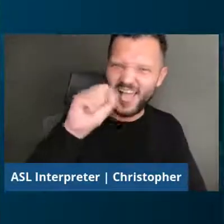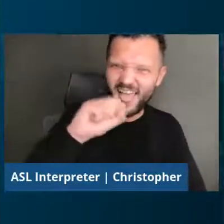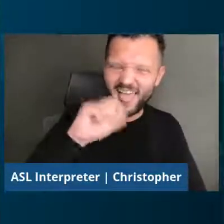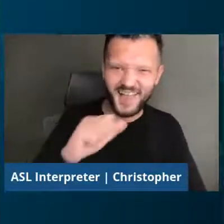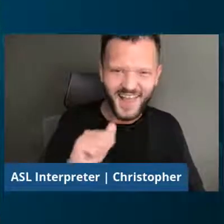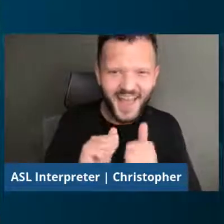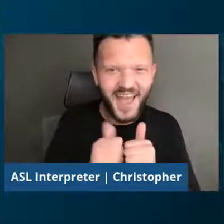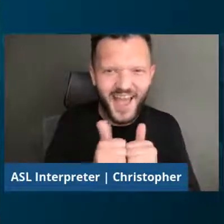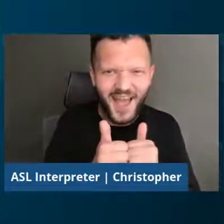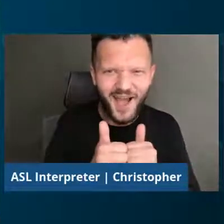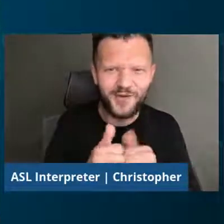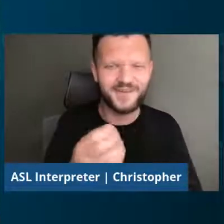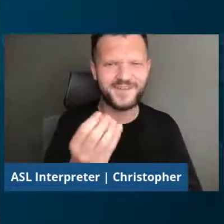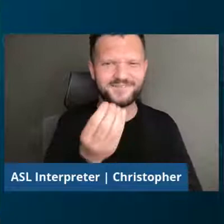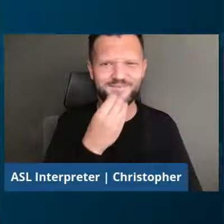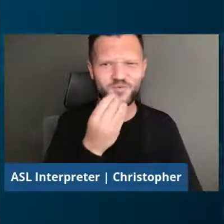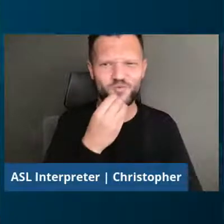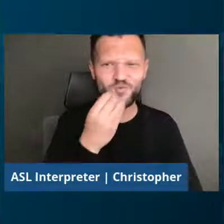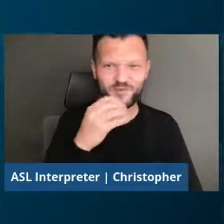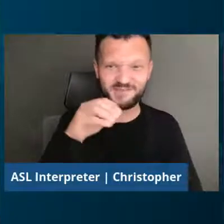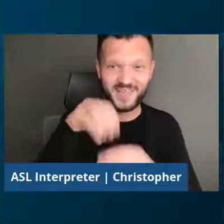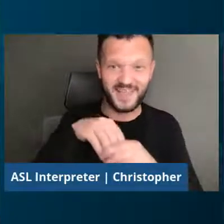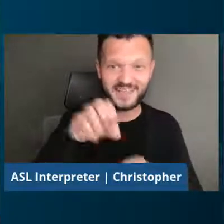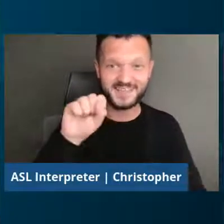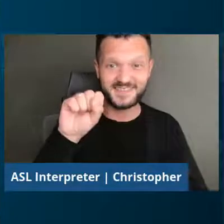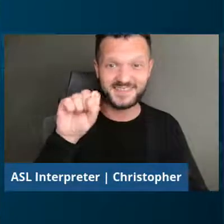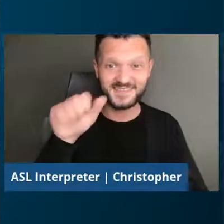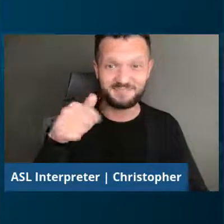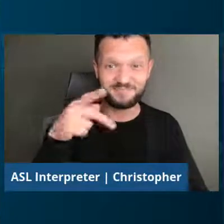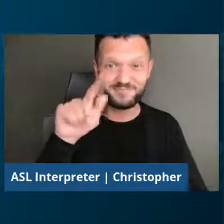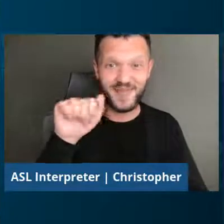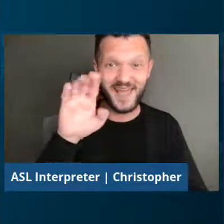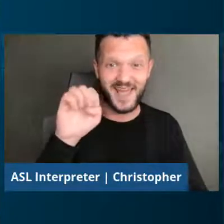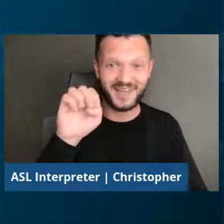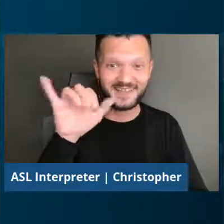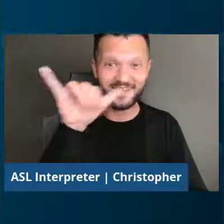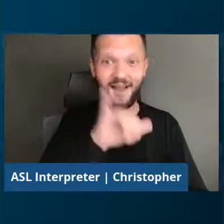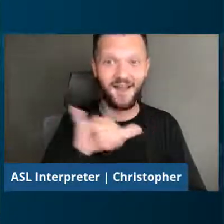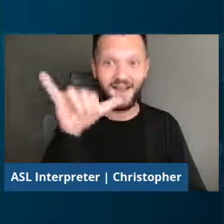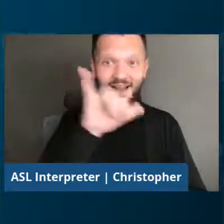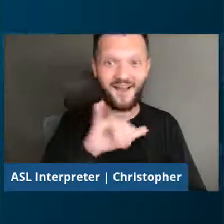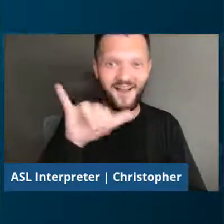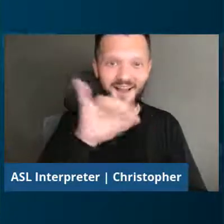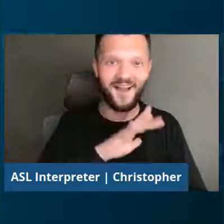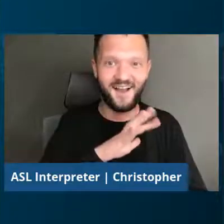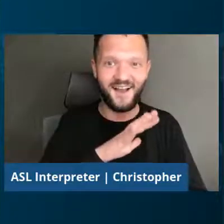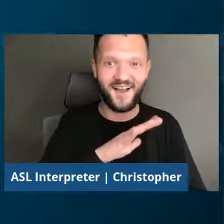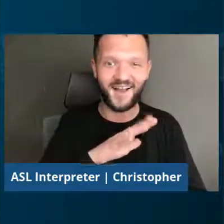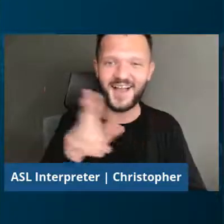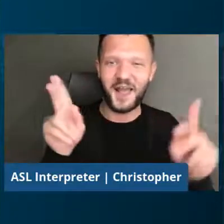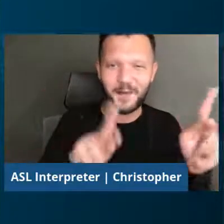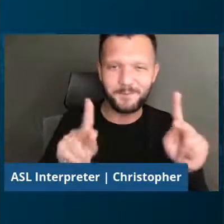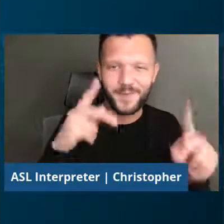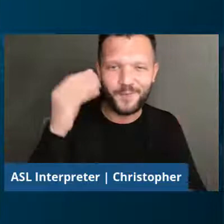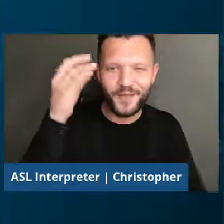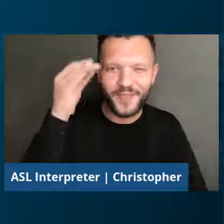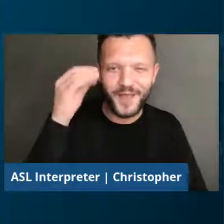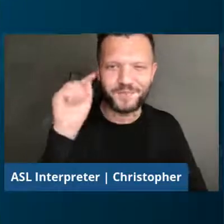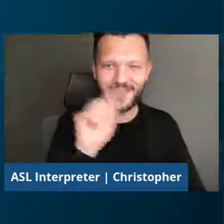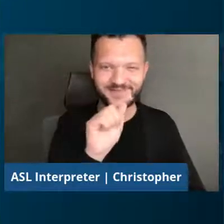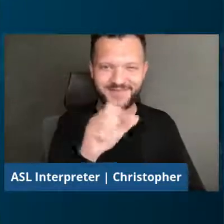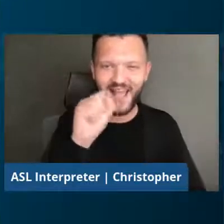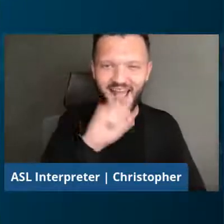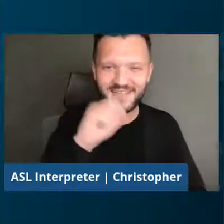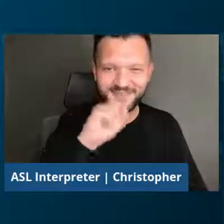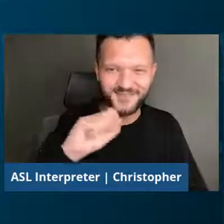space. It's become such a novelty. And honestly, this is the stuff that people think about first. It's so popular in